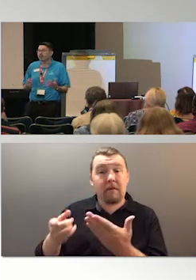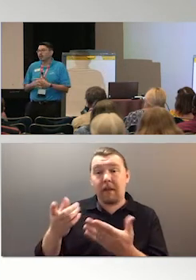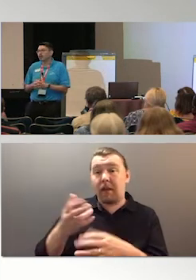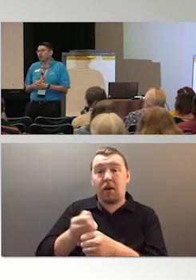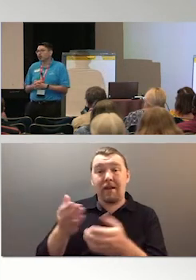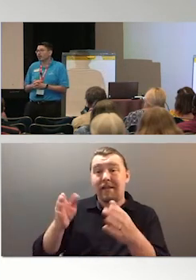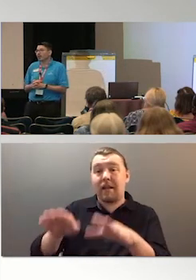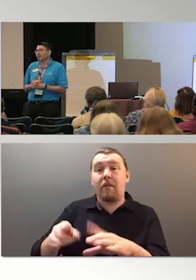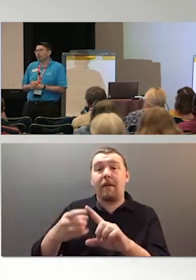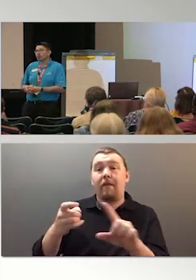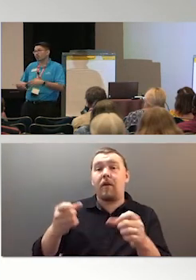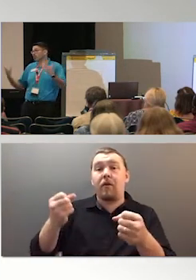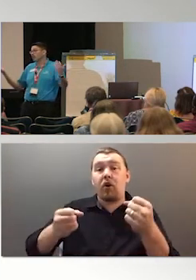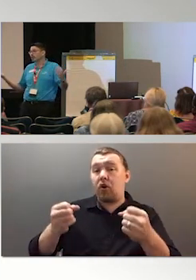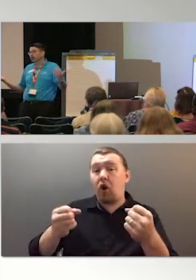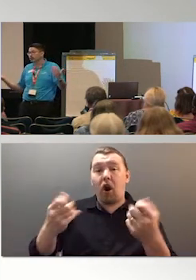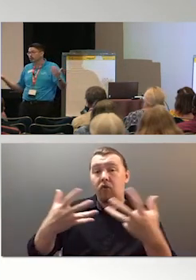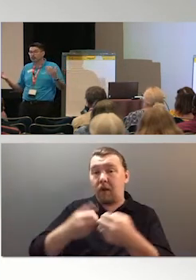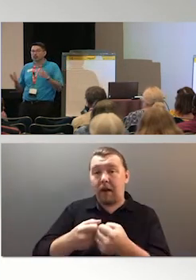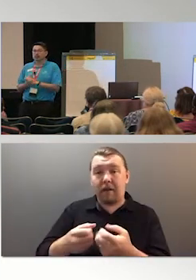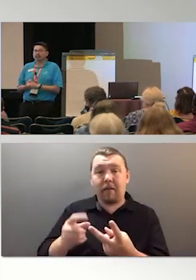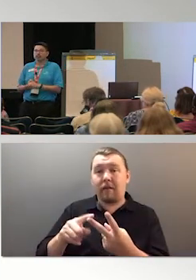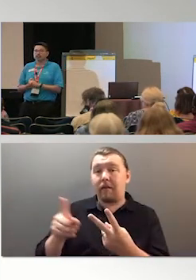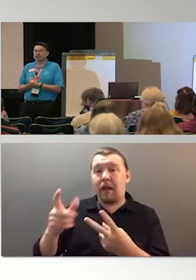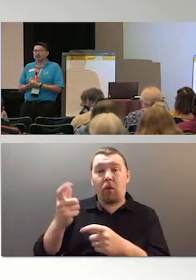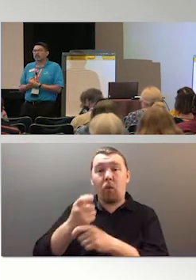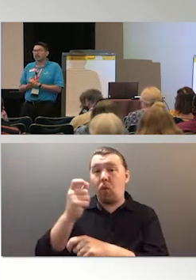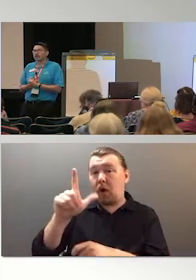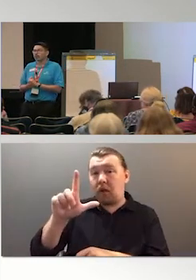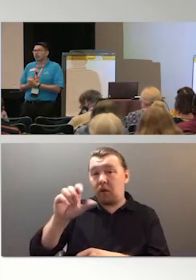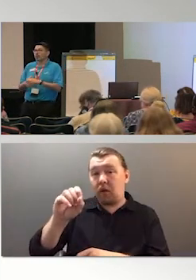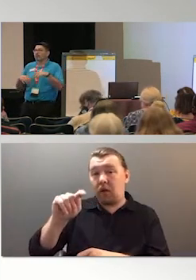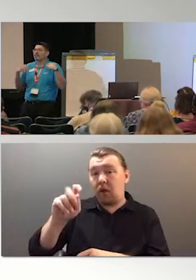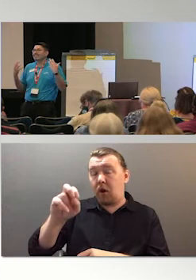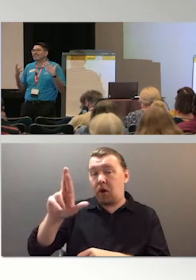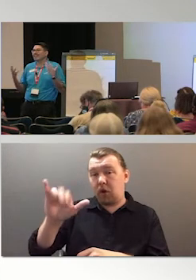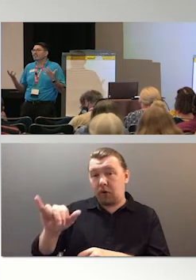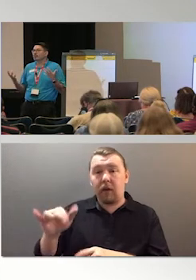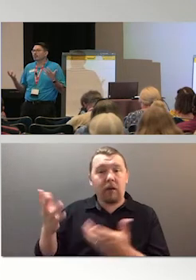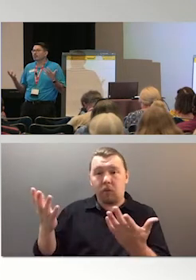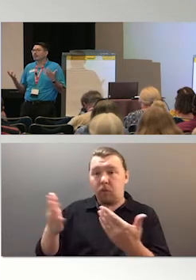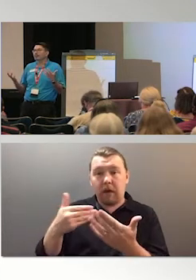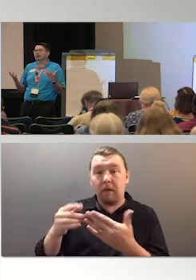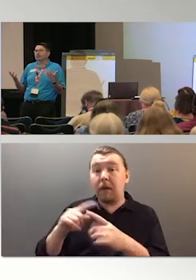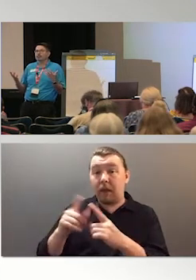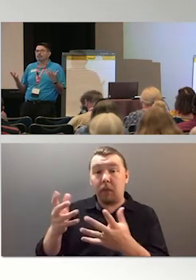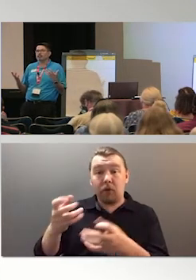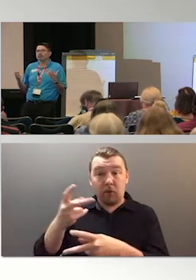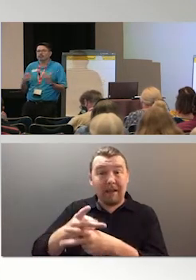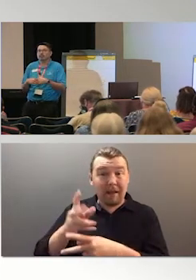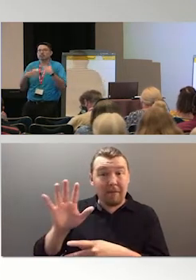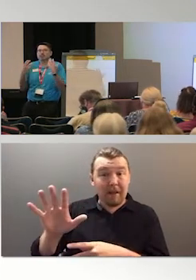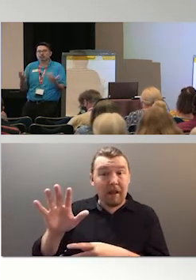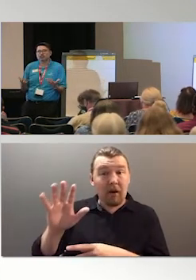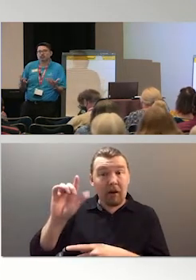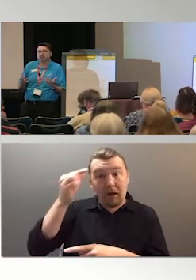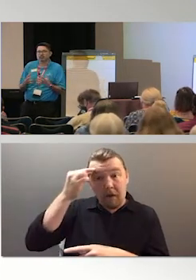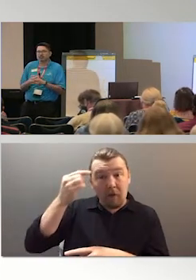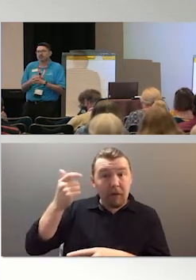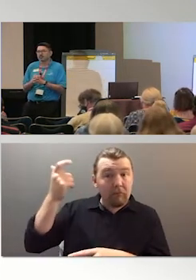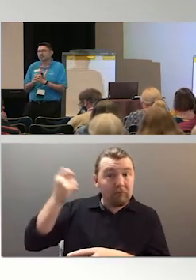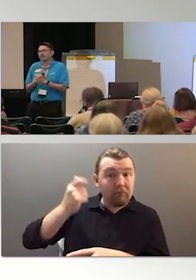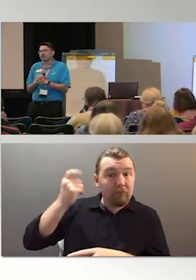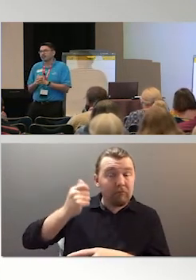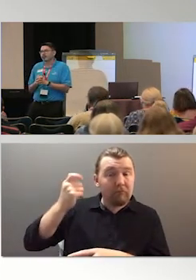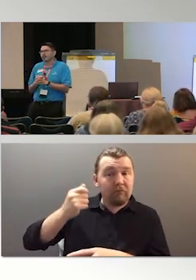a car wreck, they won the lottery, something like that, but they want to maintain their government benefits. That's when a special needs trust